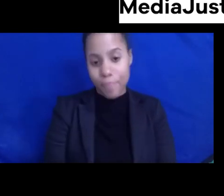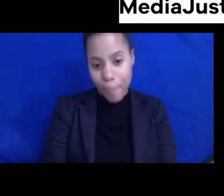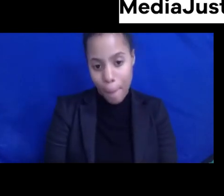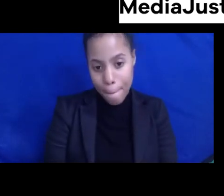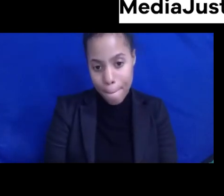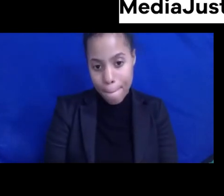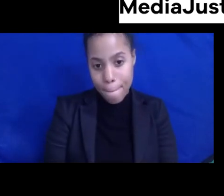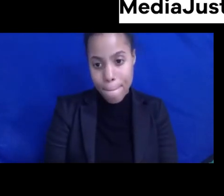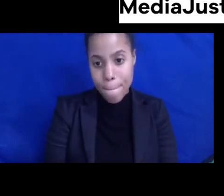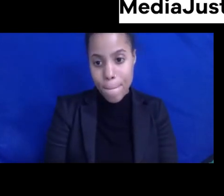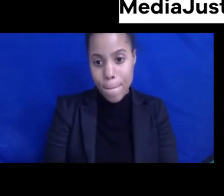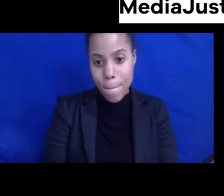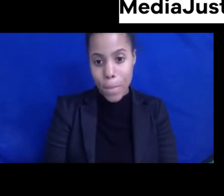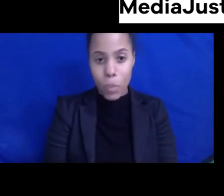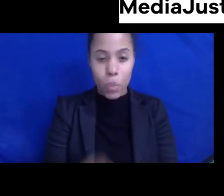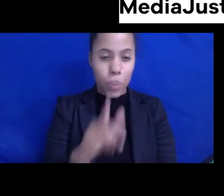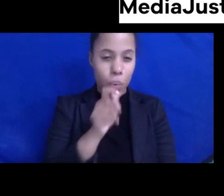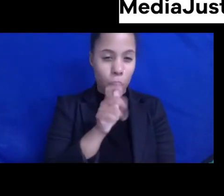Who's in group one?